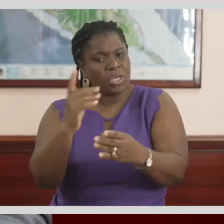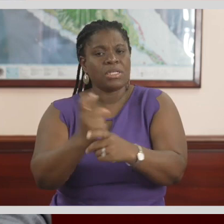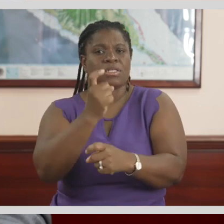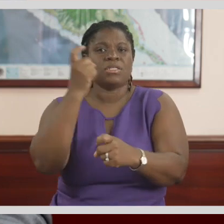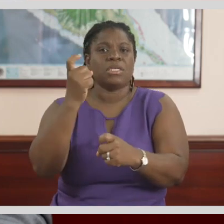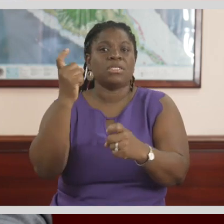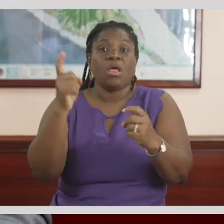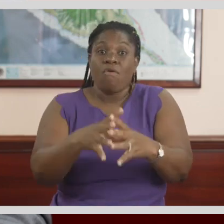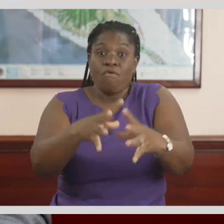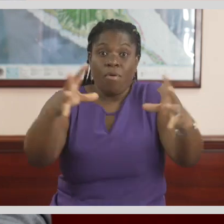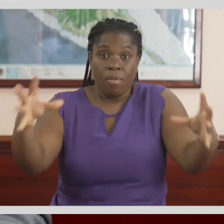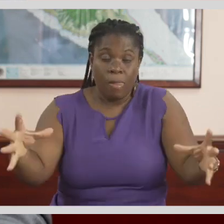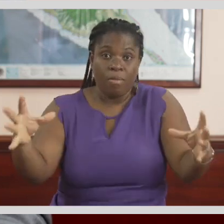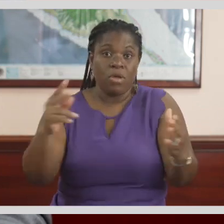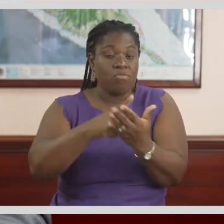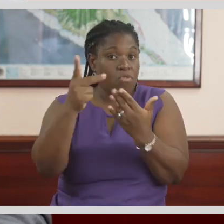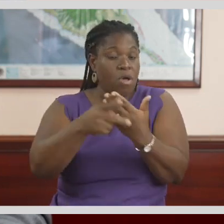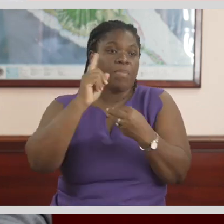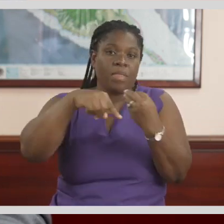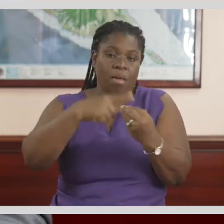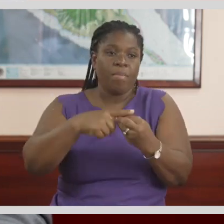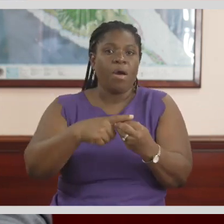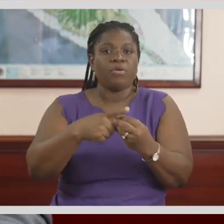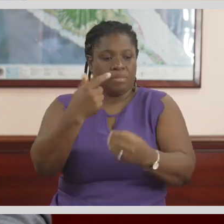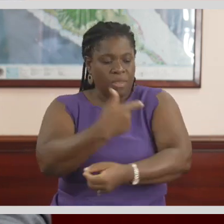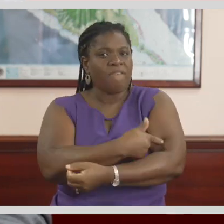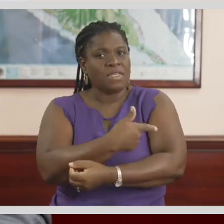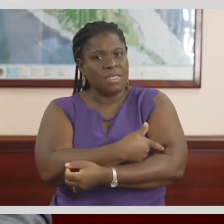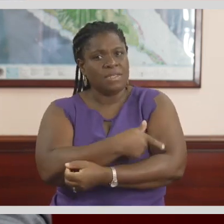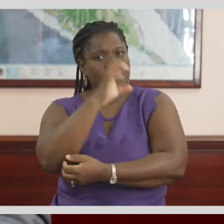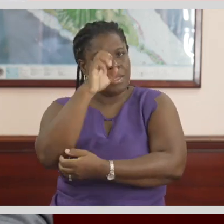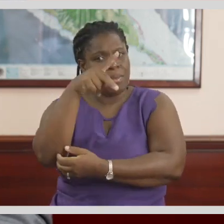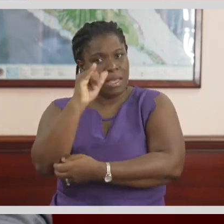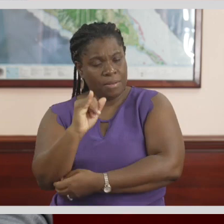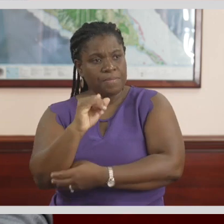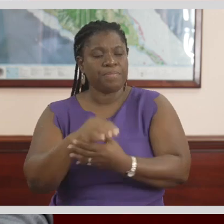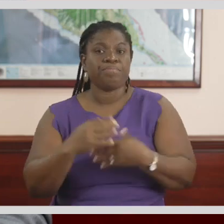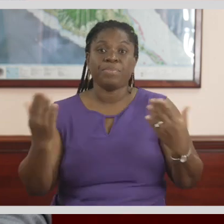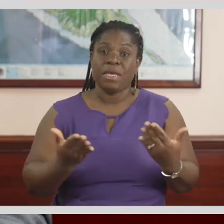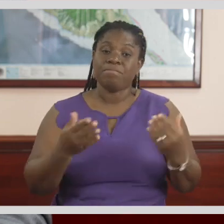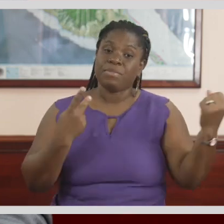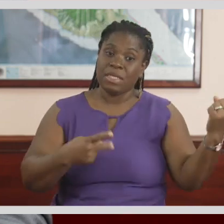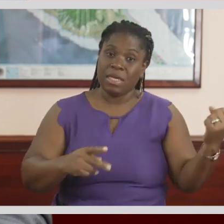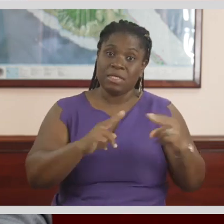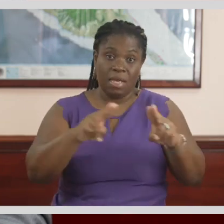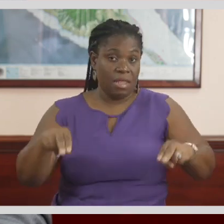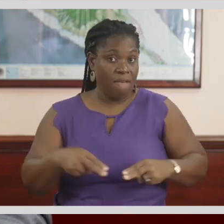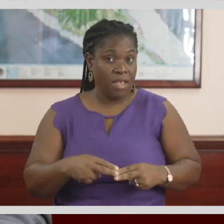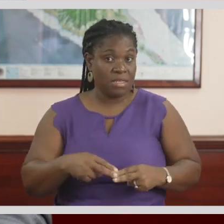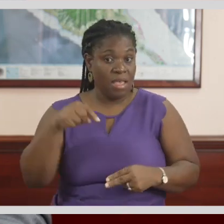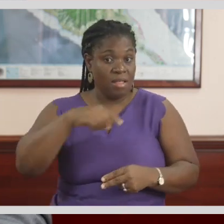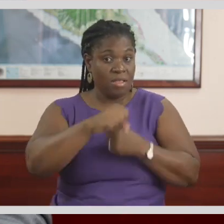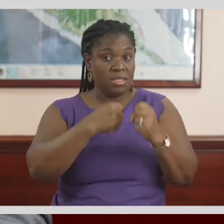the successes of our expanded program on immunization, EPI. In St. Kitts and Nevis, this